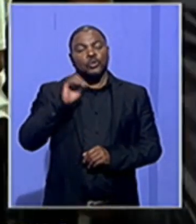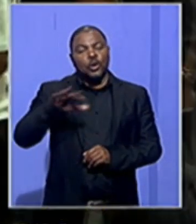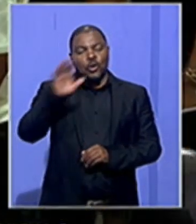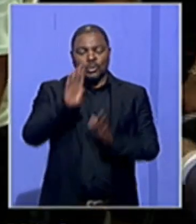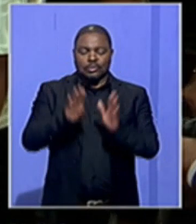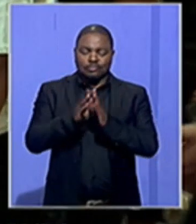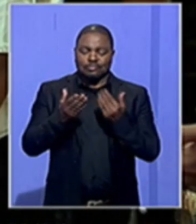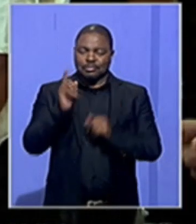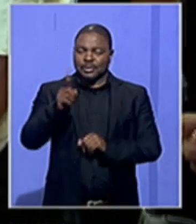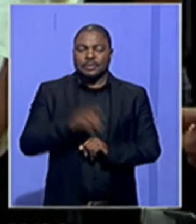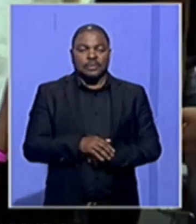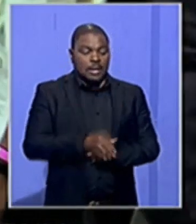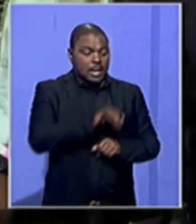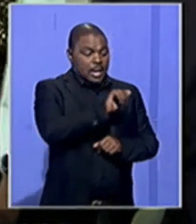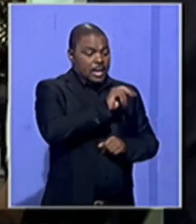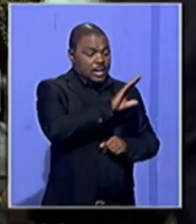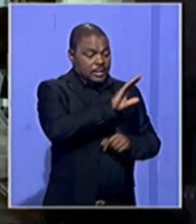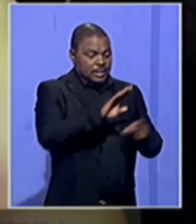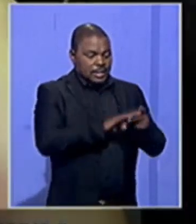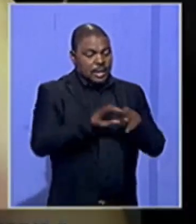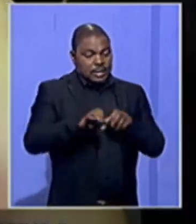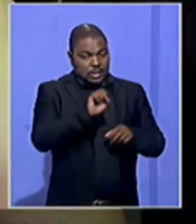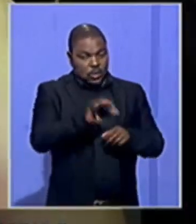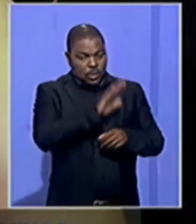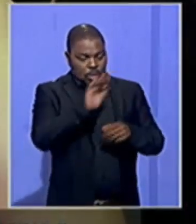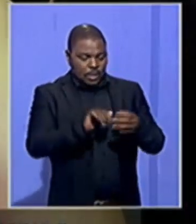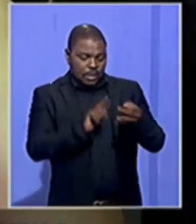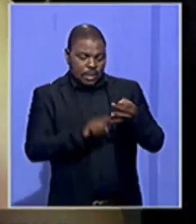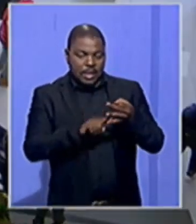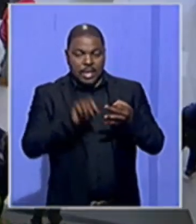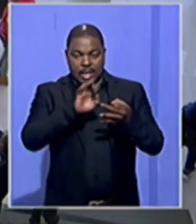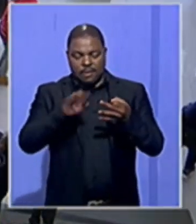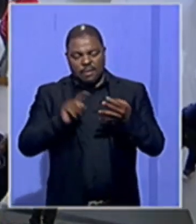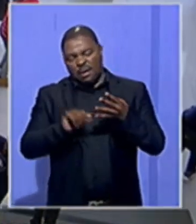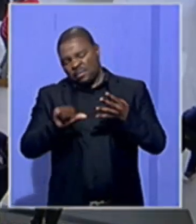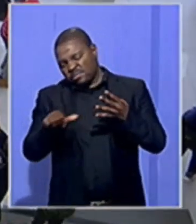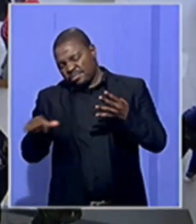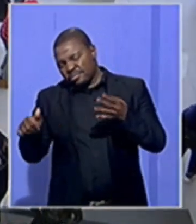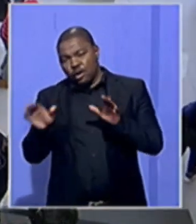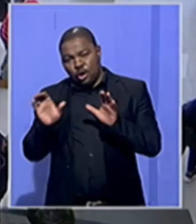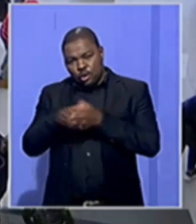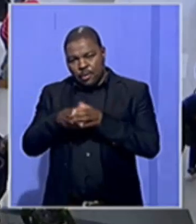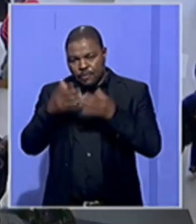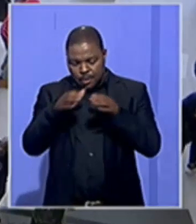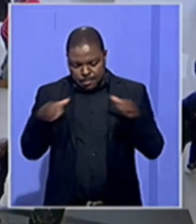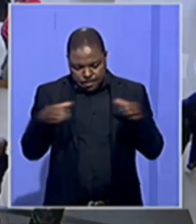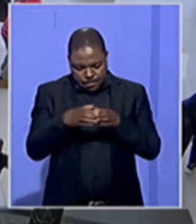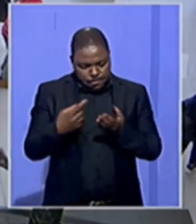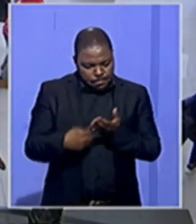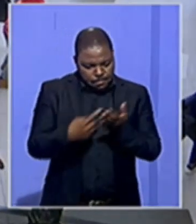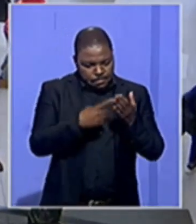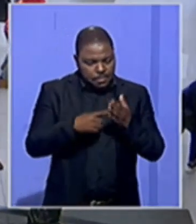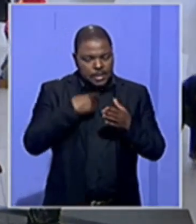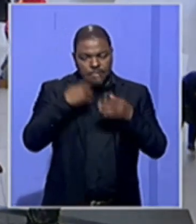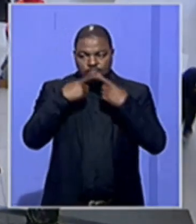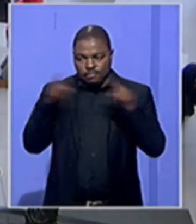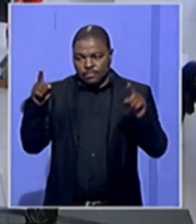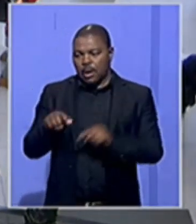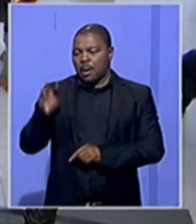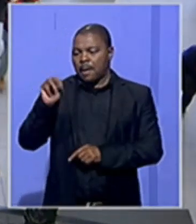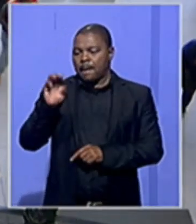ANC Action SA, EFF le makoko a mangwe a mannye a ne a tshwara kopano go itsise ngaka Nasiphi Moya